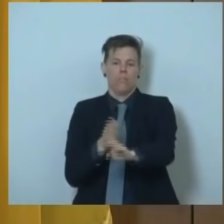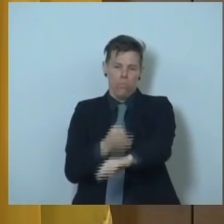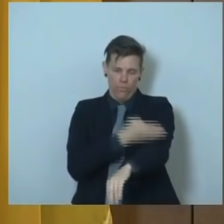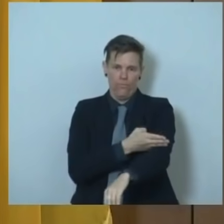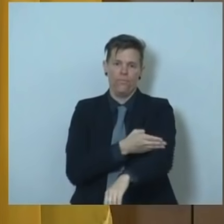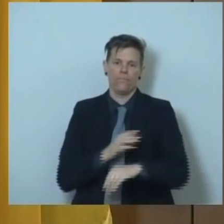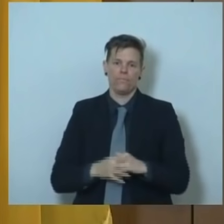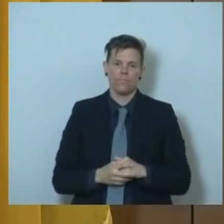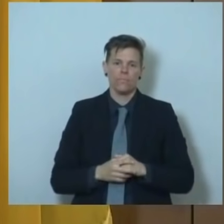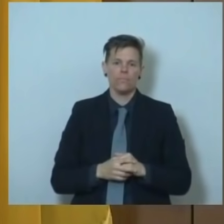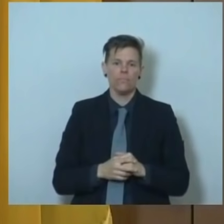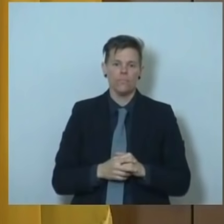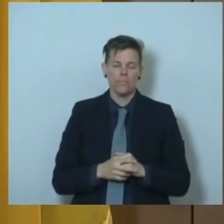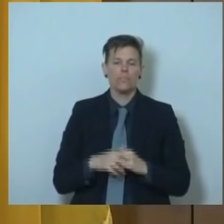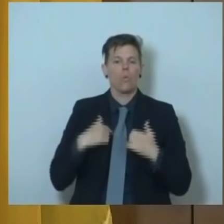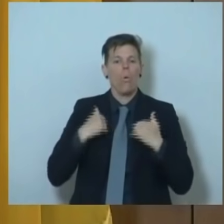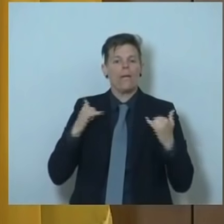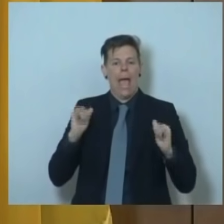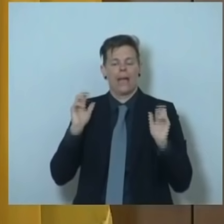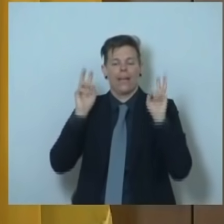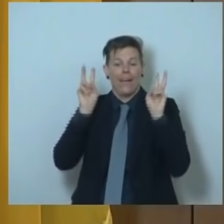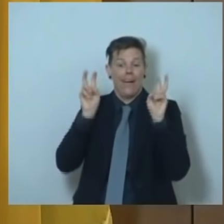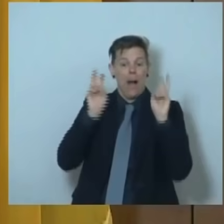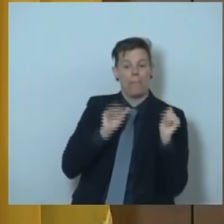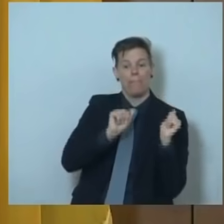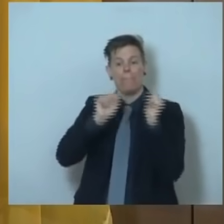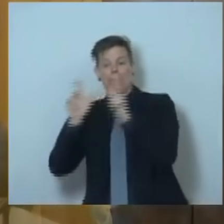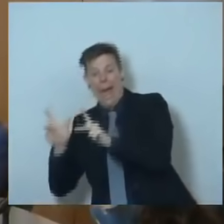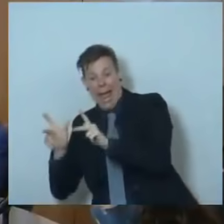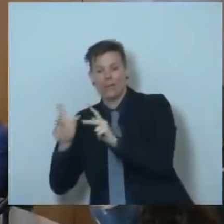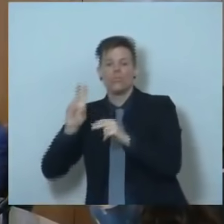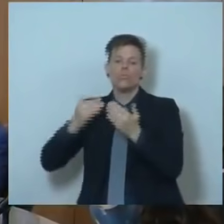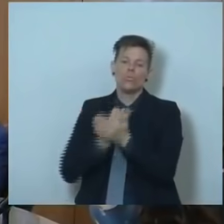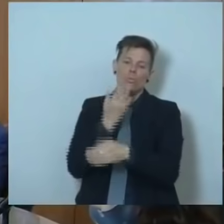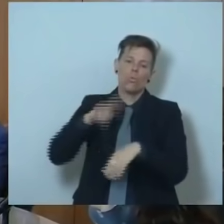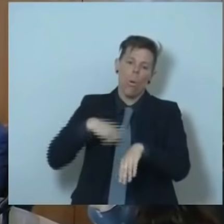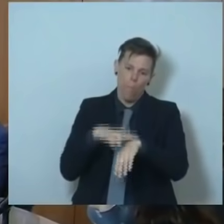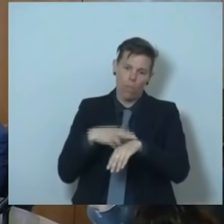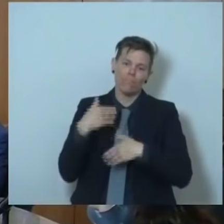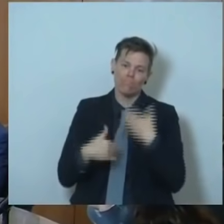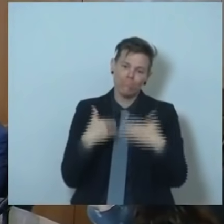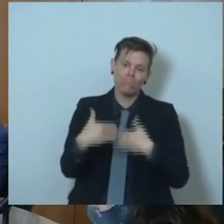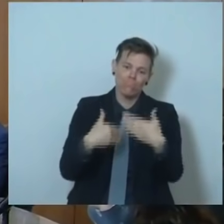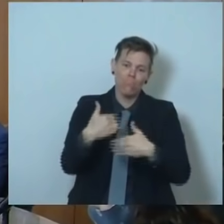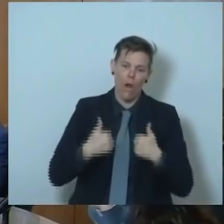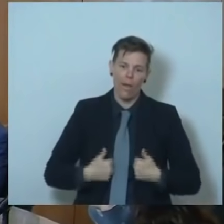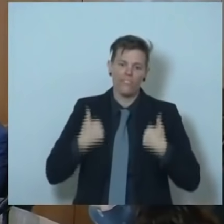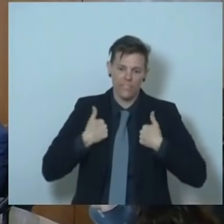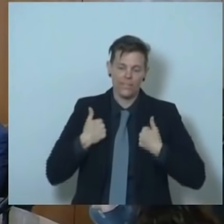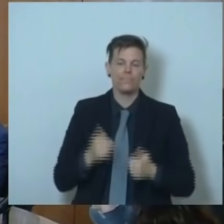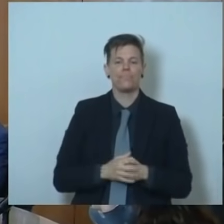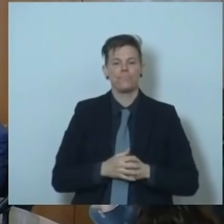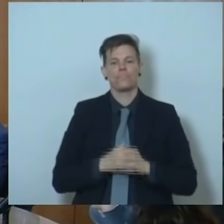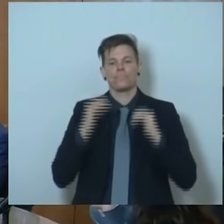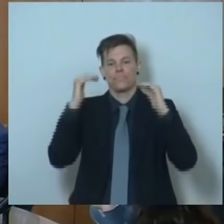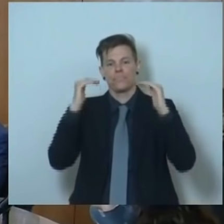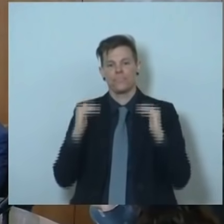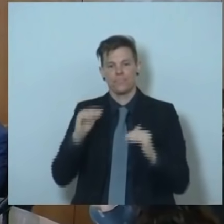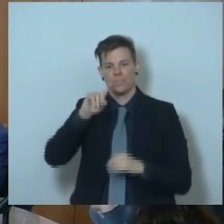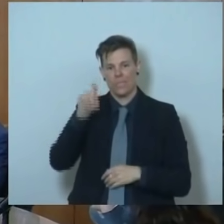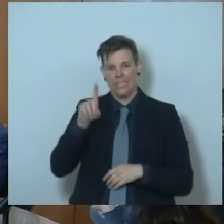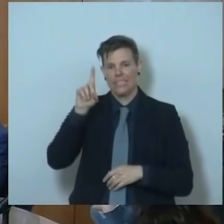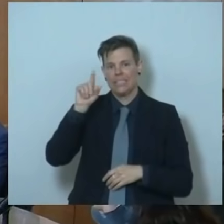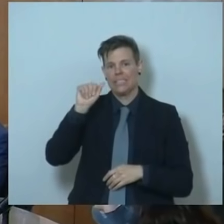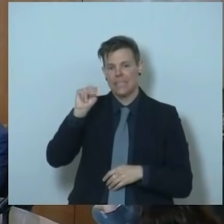new normal amongst COVID-19. Nora. Thank you, Governor. Next, I'm going to go to Dan Boyd with the Albuquerque